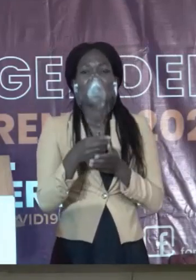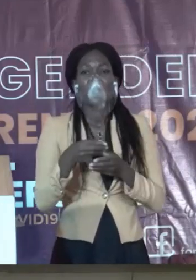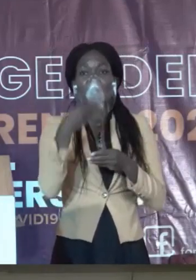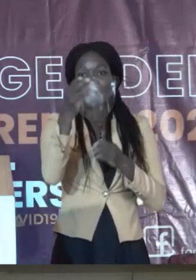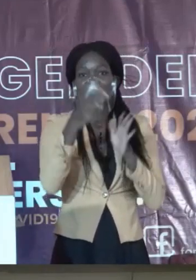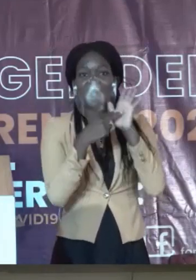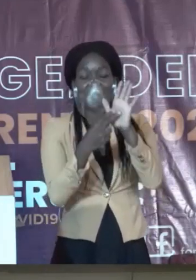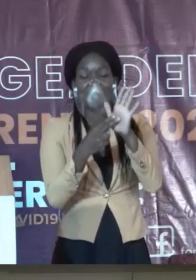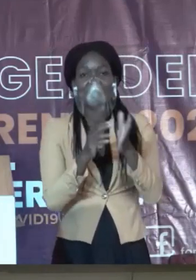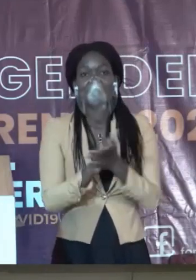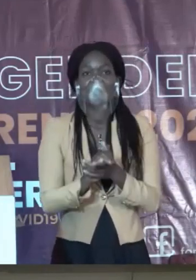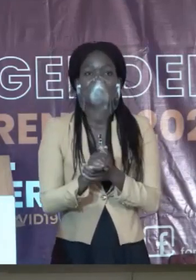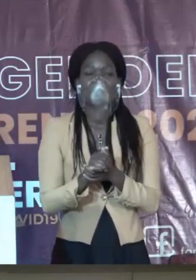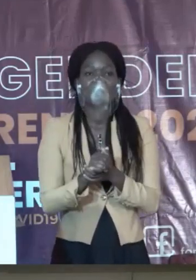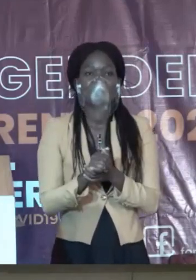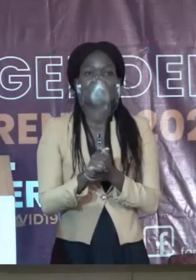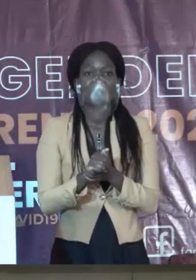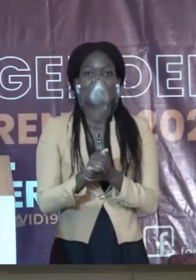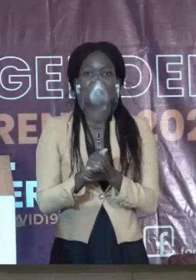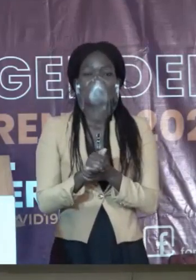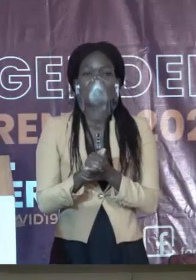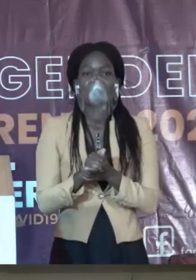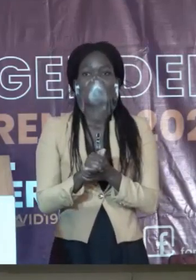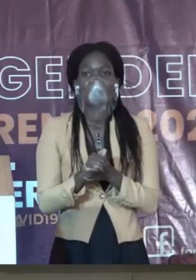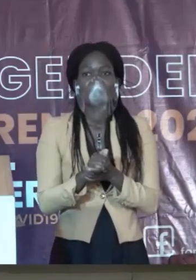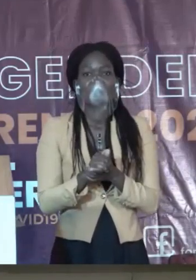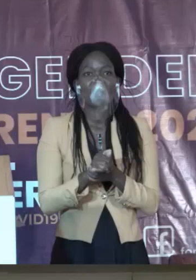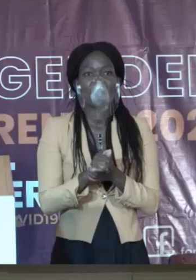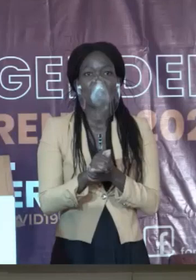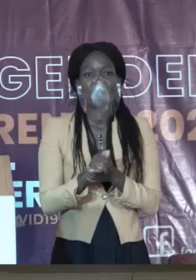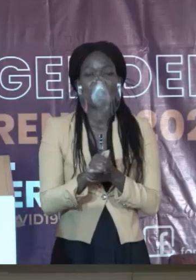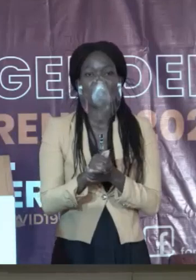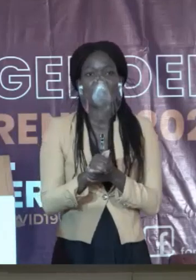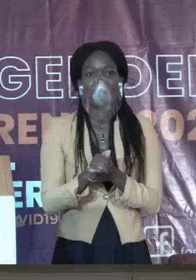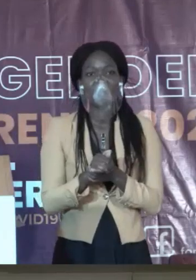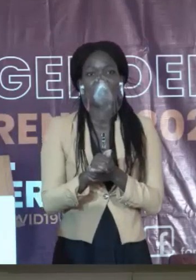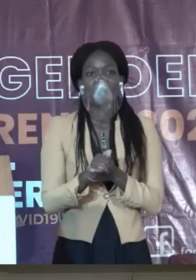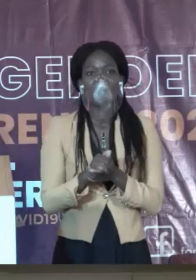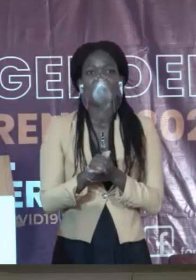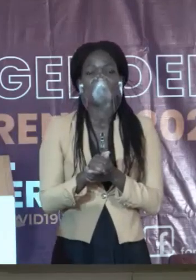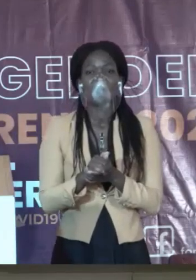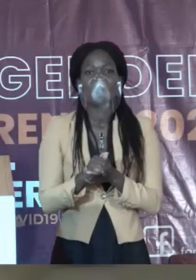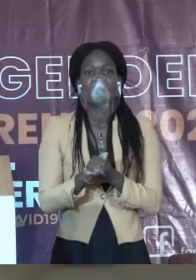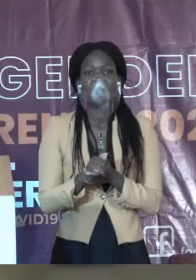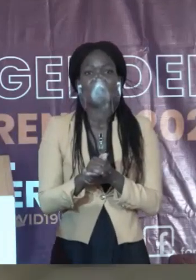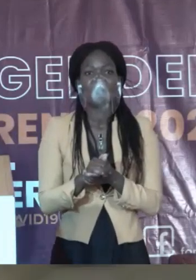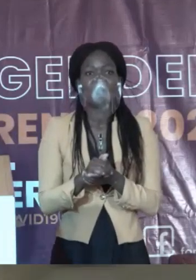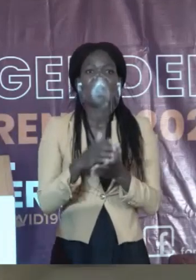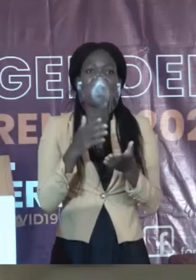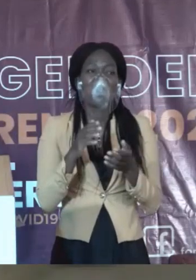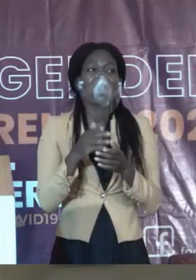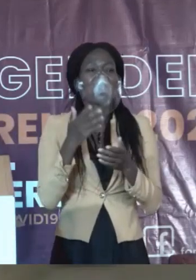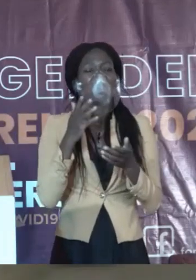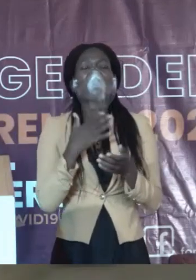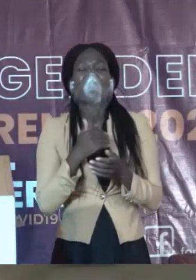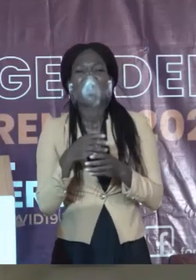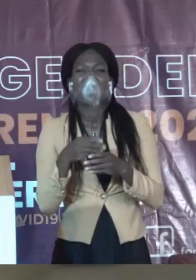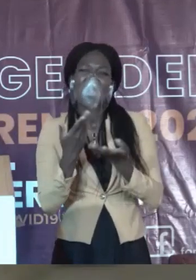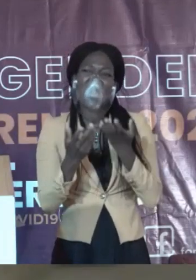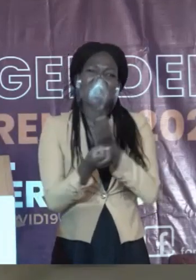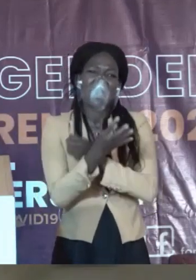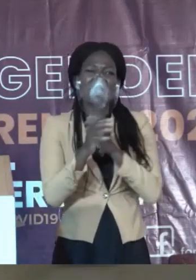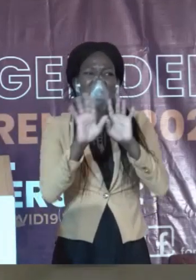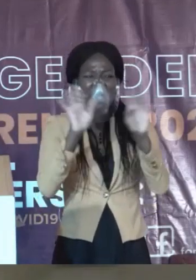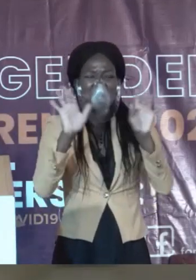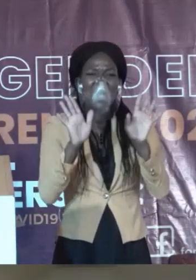to find out what can and cannot be said in this context. But to give an example,